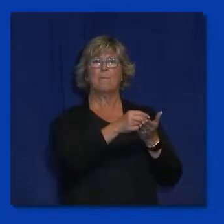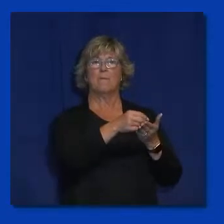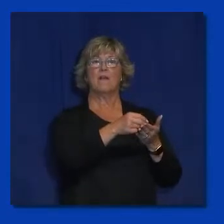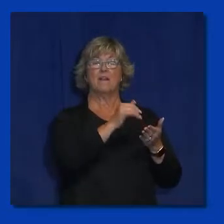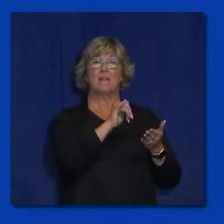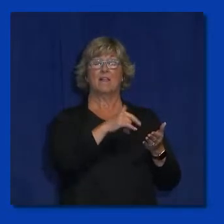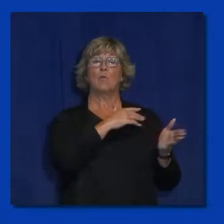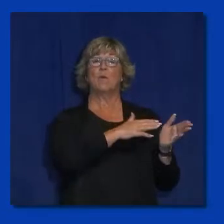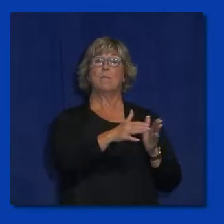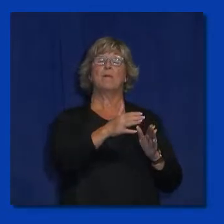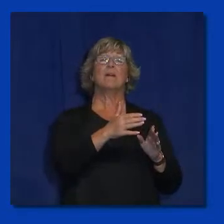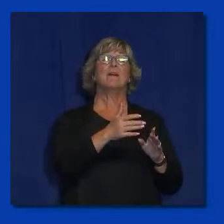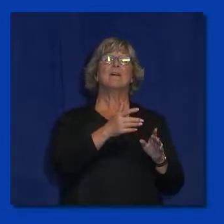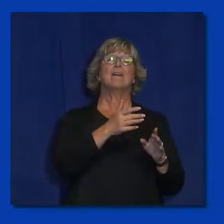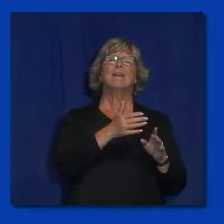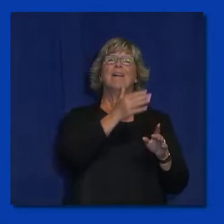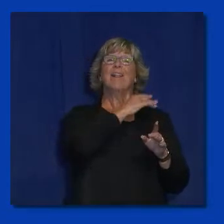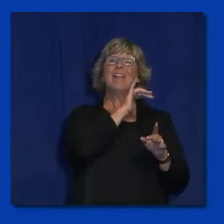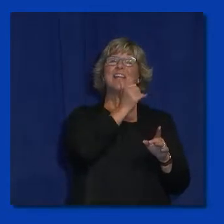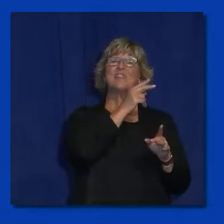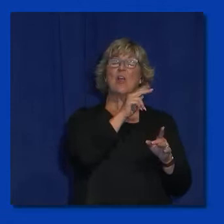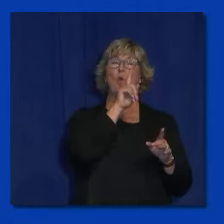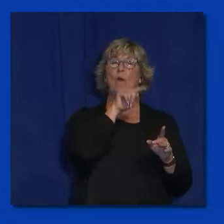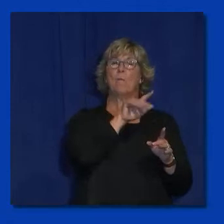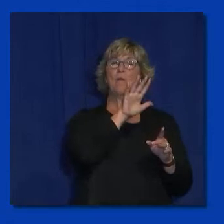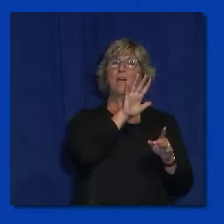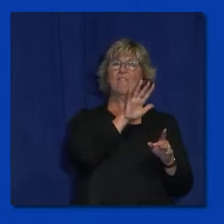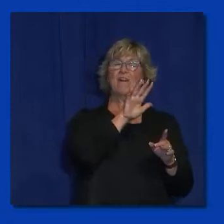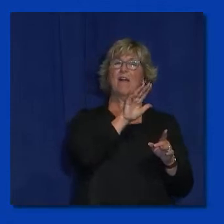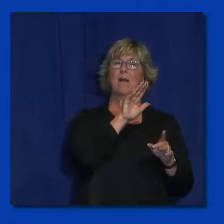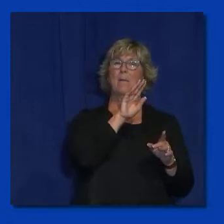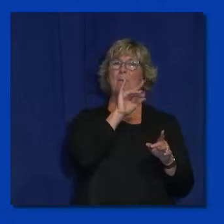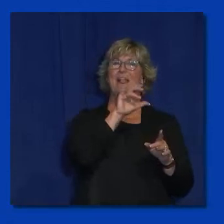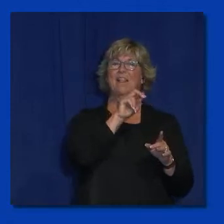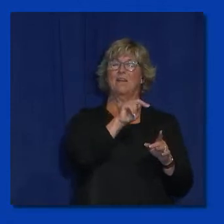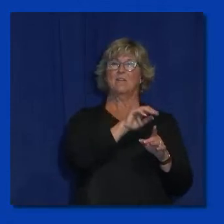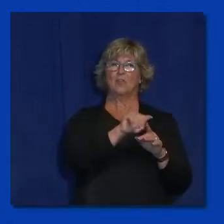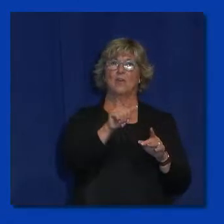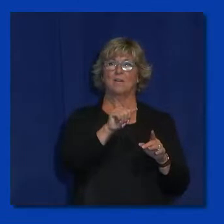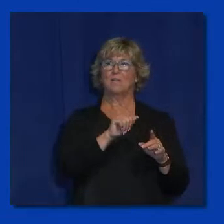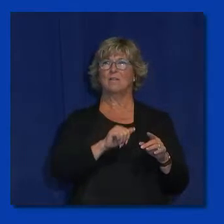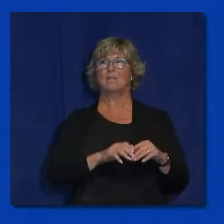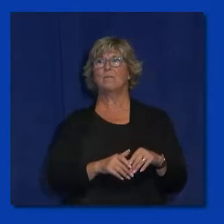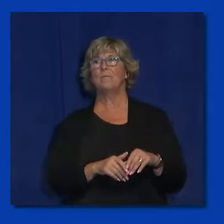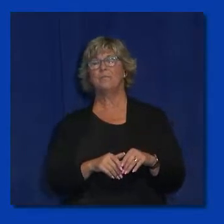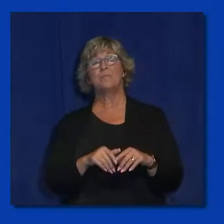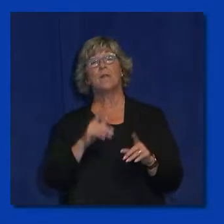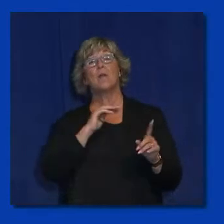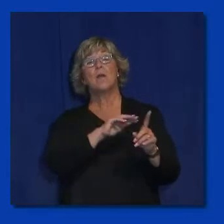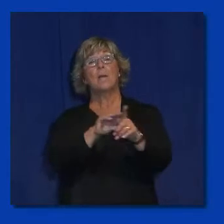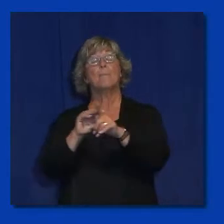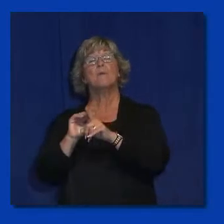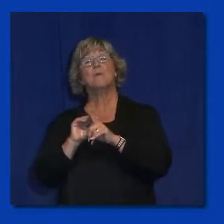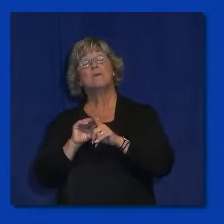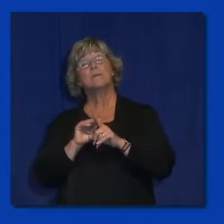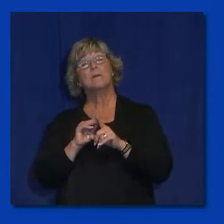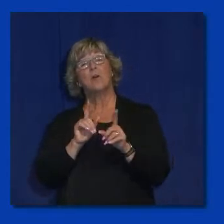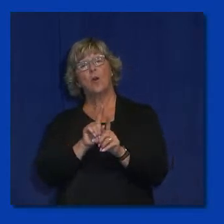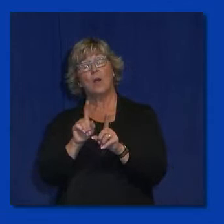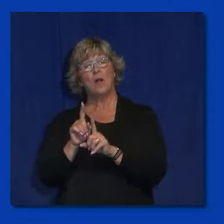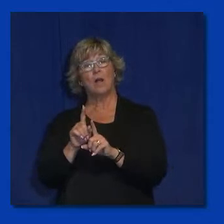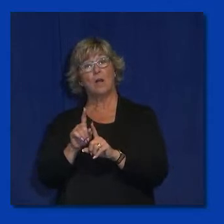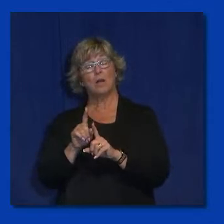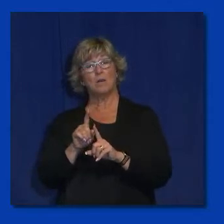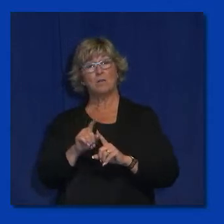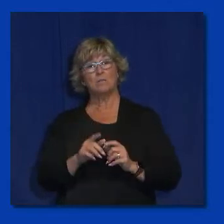January, $1.5 billion specifically just in that space. I'll remind you just briefly, and not all of them, but I